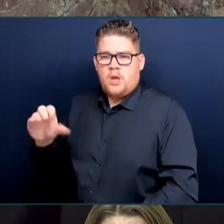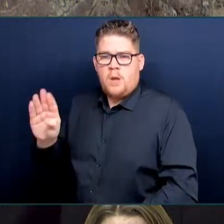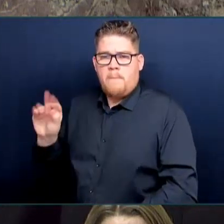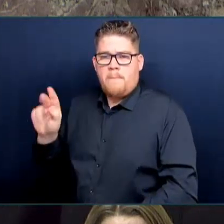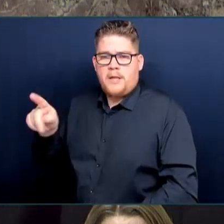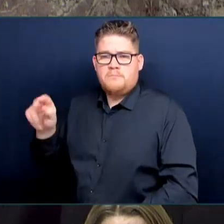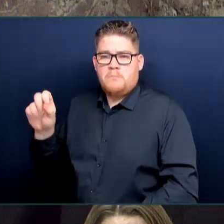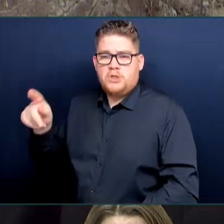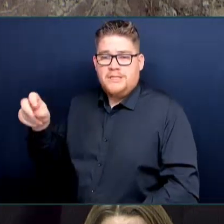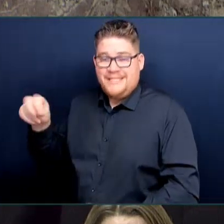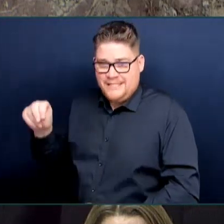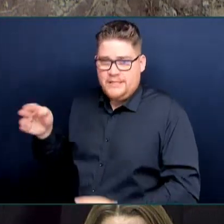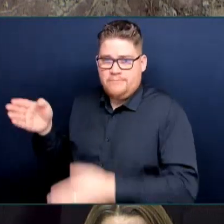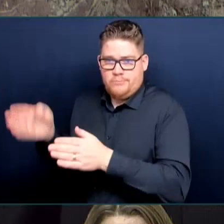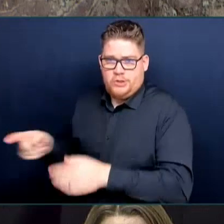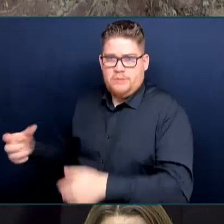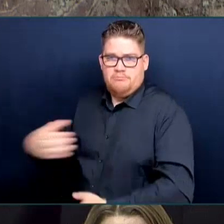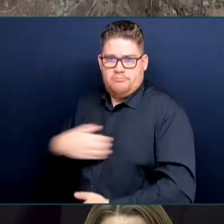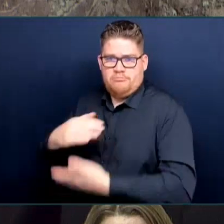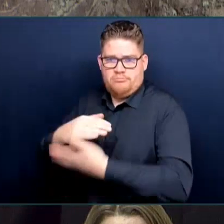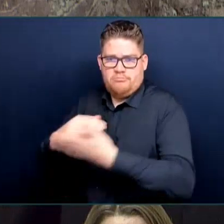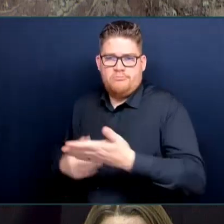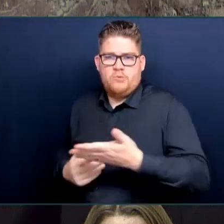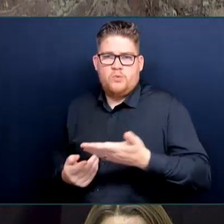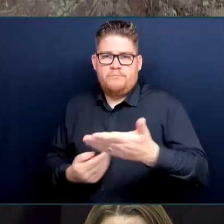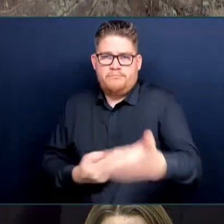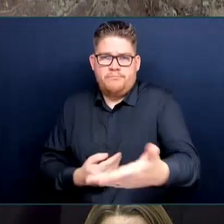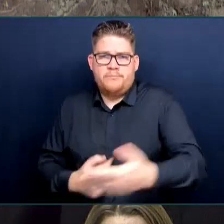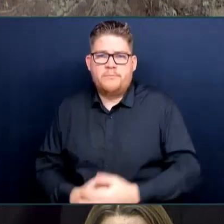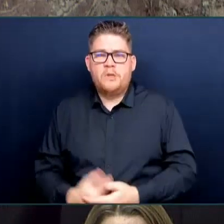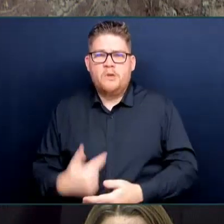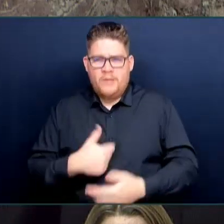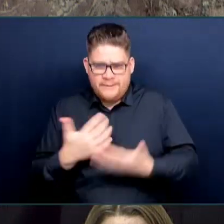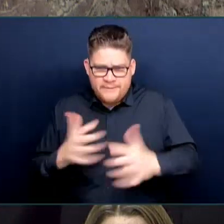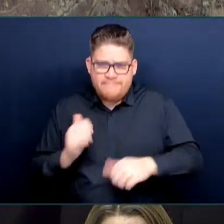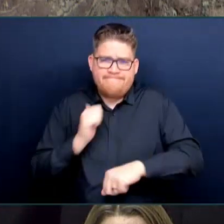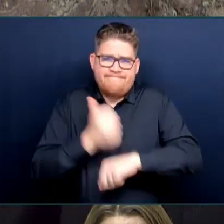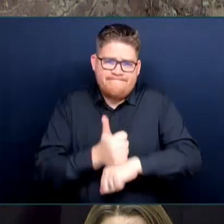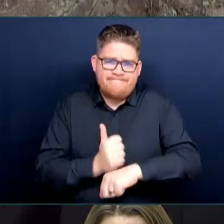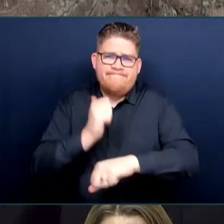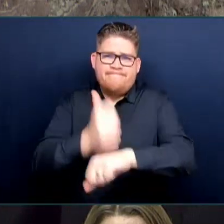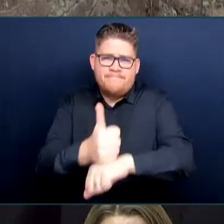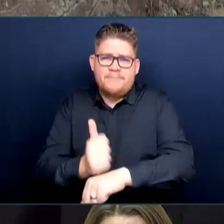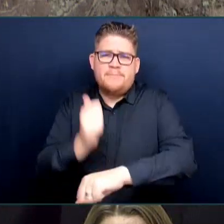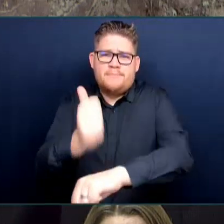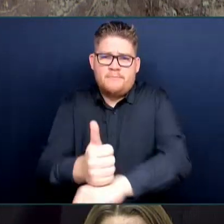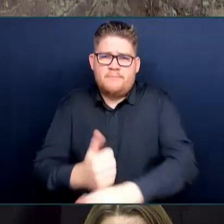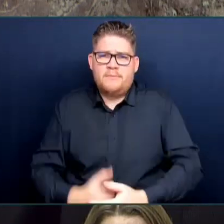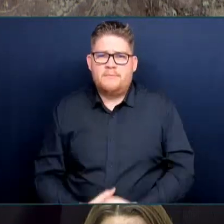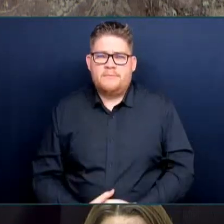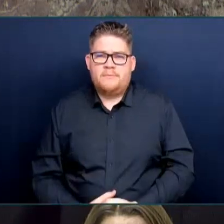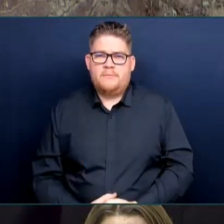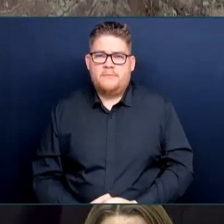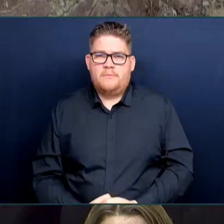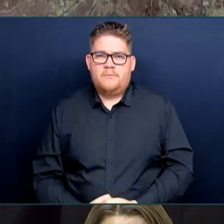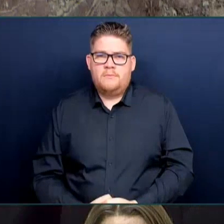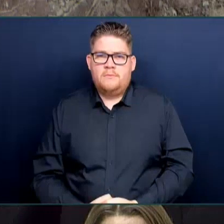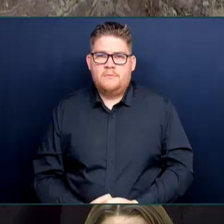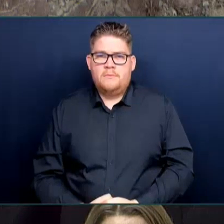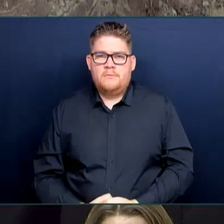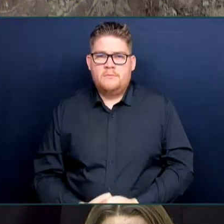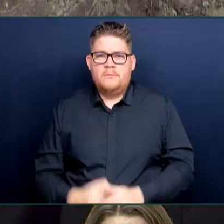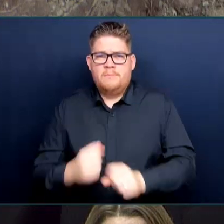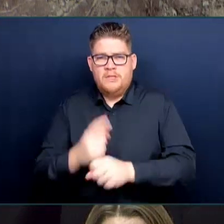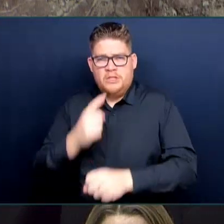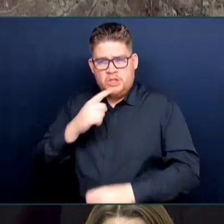by the then Attorney General, now Premier, on the Public Interest Disclosure Act, and an assurance that people can speak out in this province.